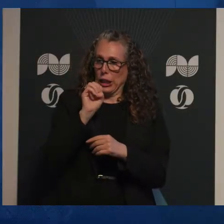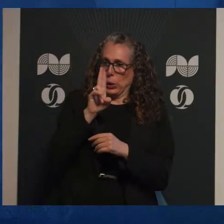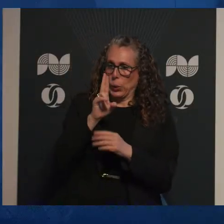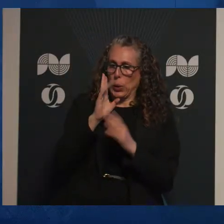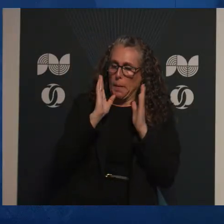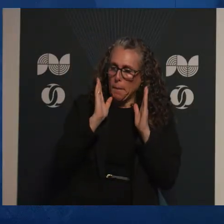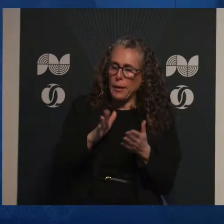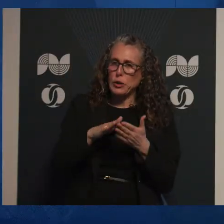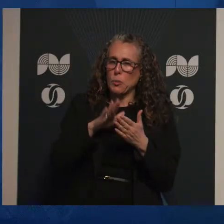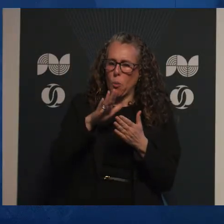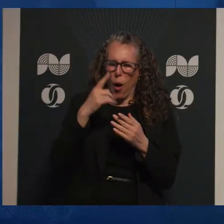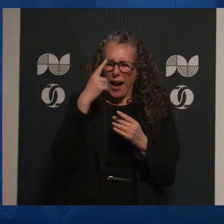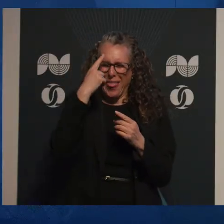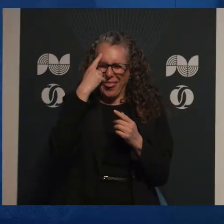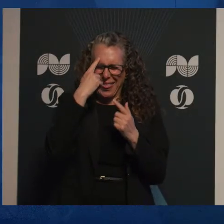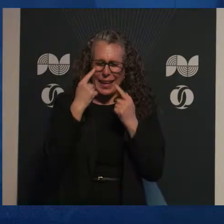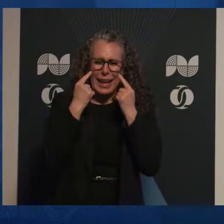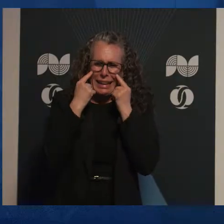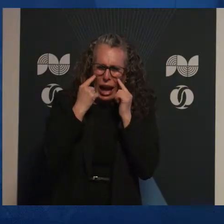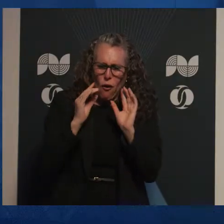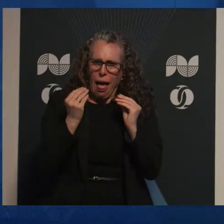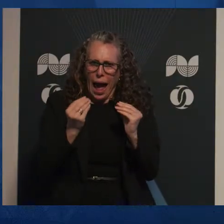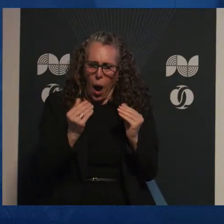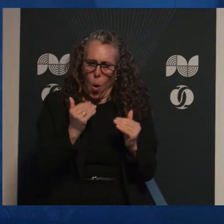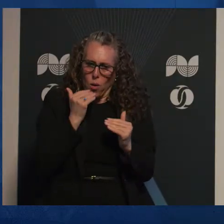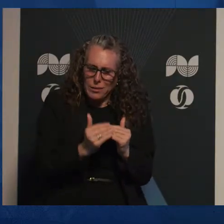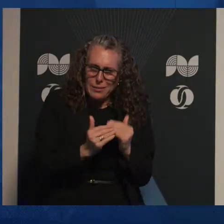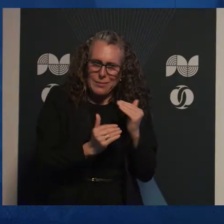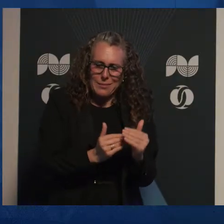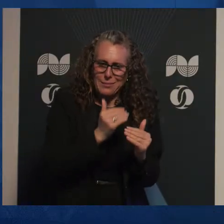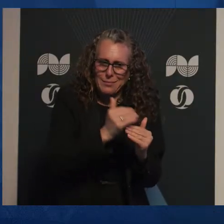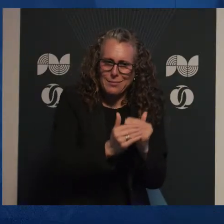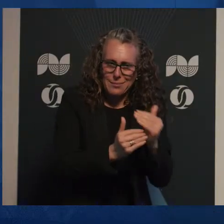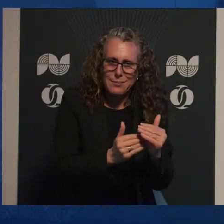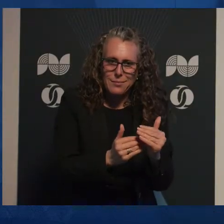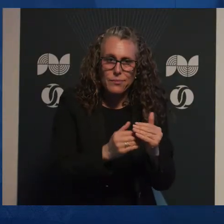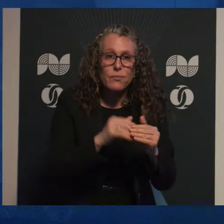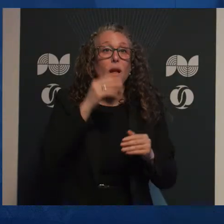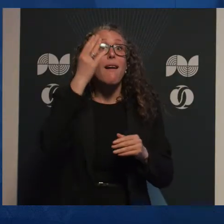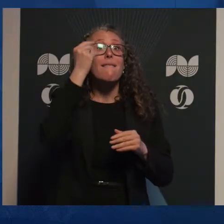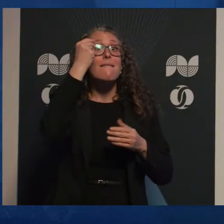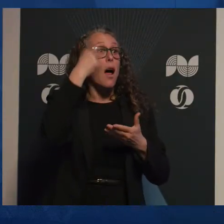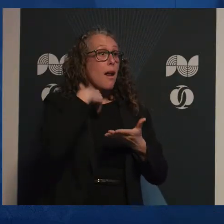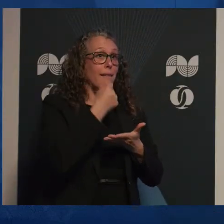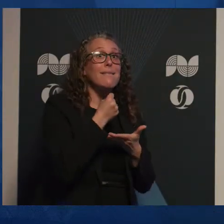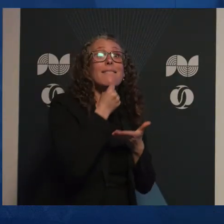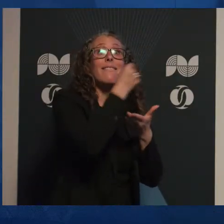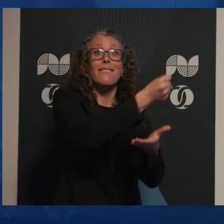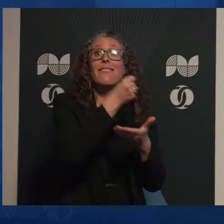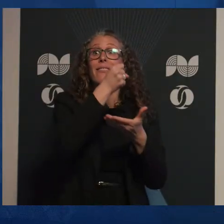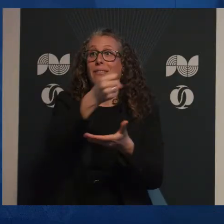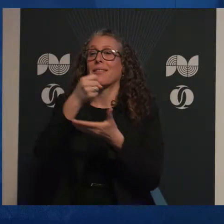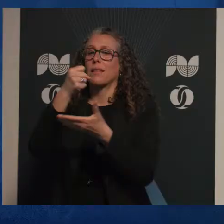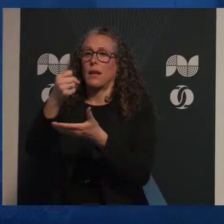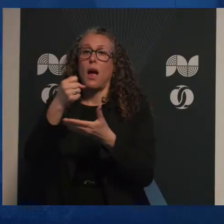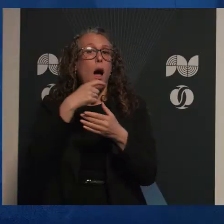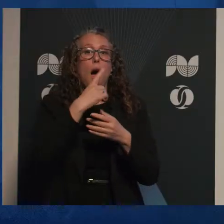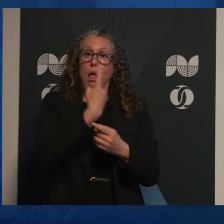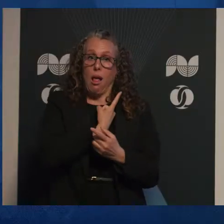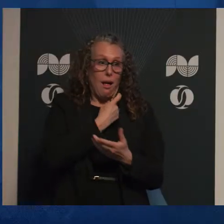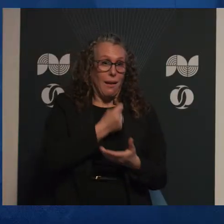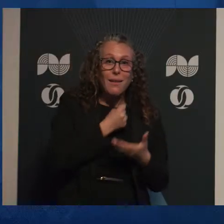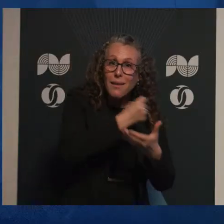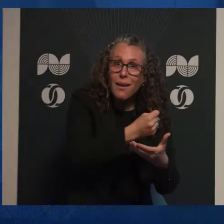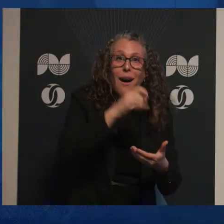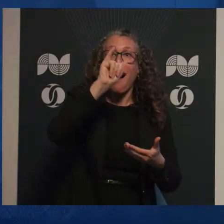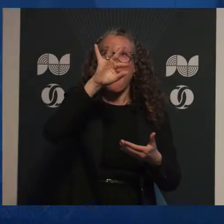more intelligently than we've done in the past, using our grant funding to try and crowd in IFIs, member states,